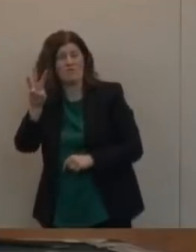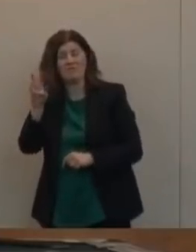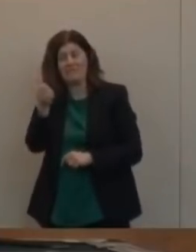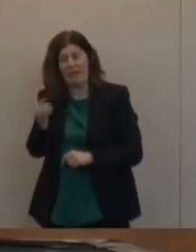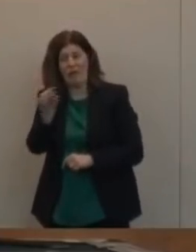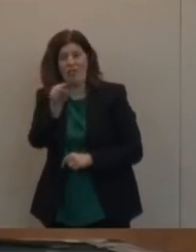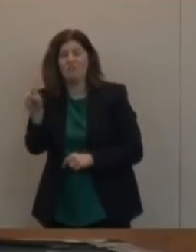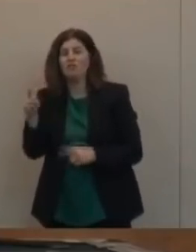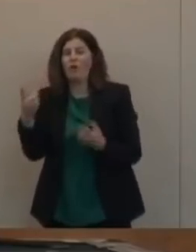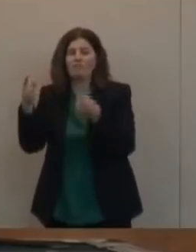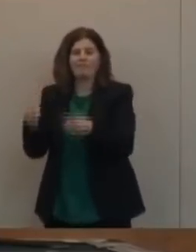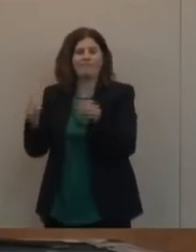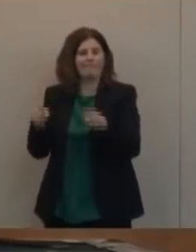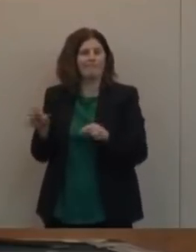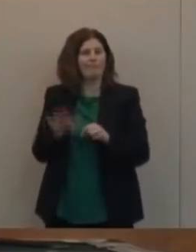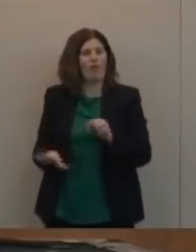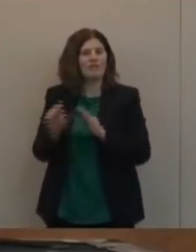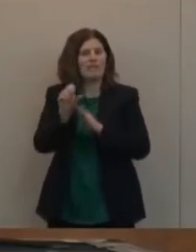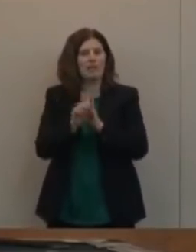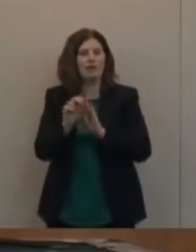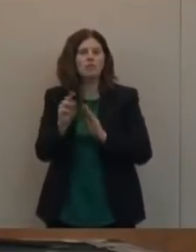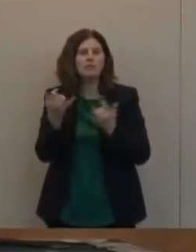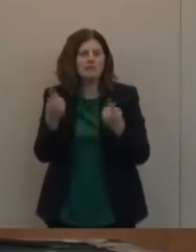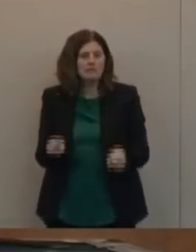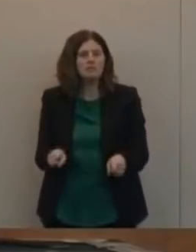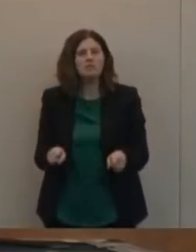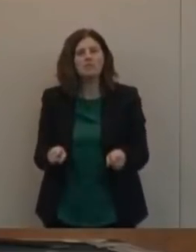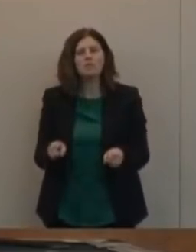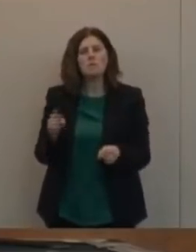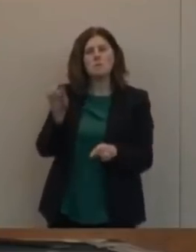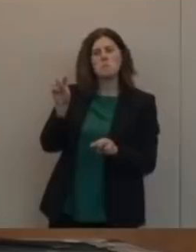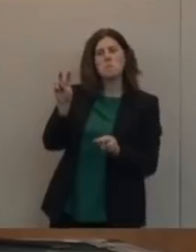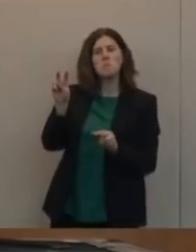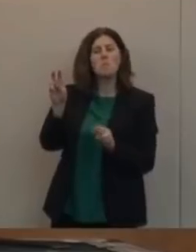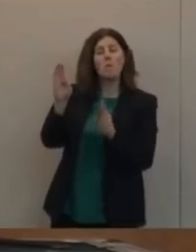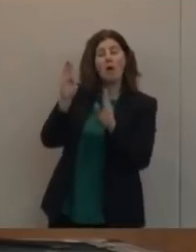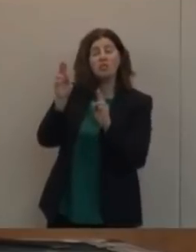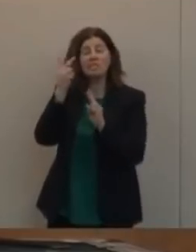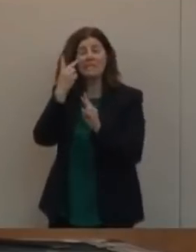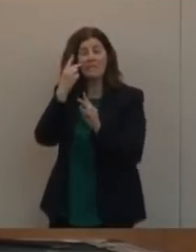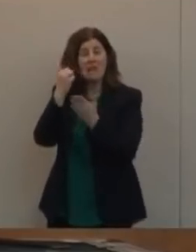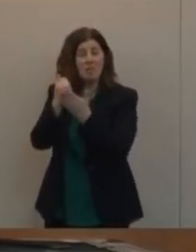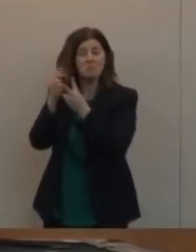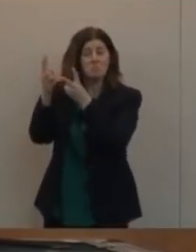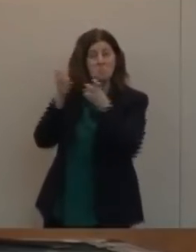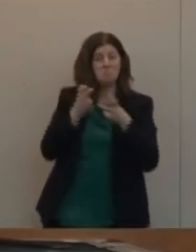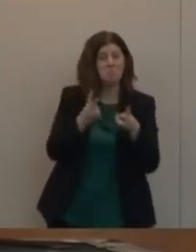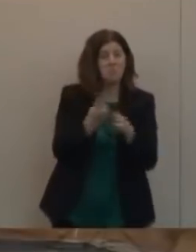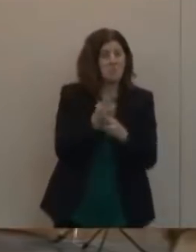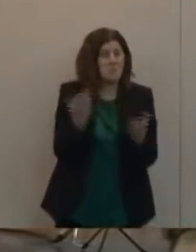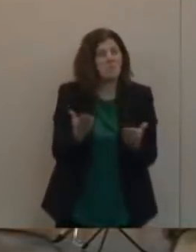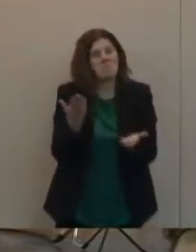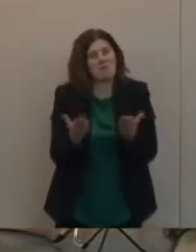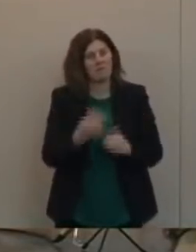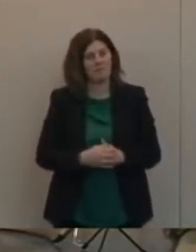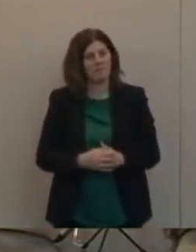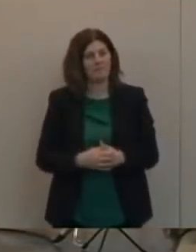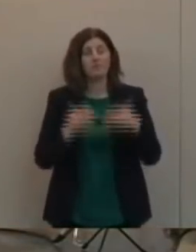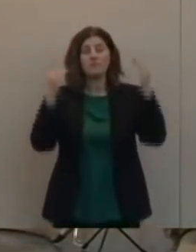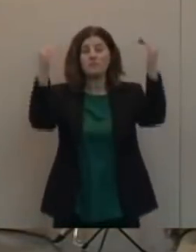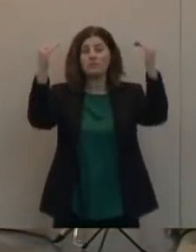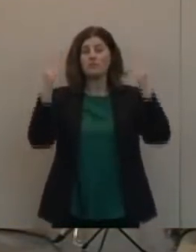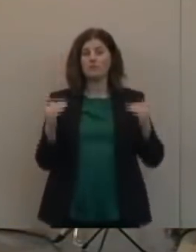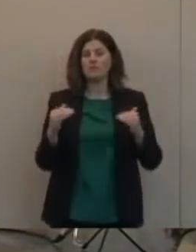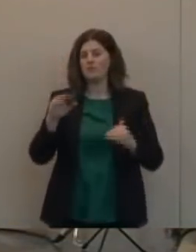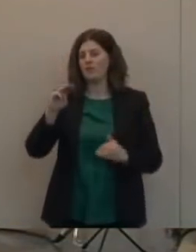already occurring in the state of New Mexico, and it is a model that we're paying attention to. Thank you, Governor. Next, I have